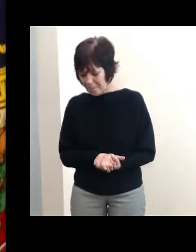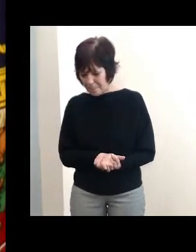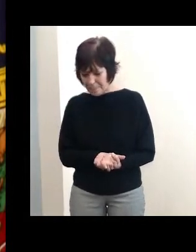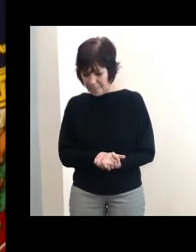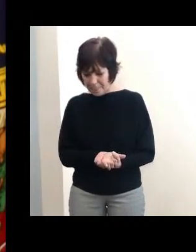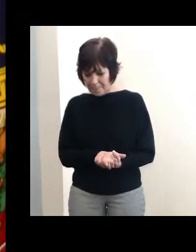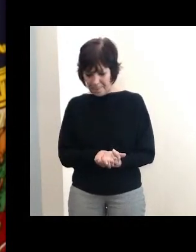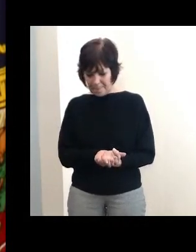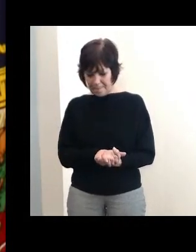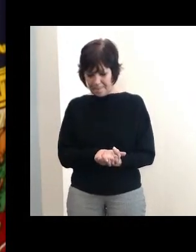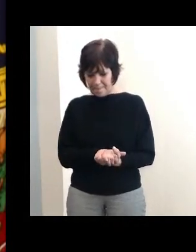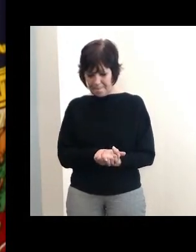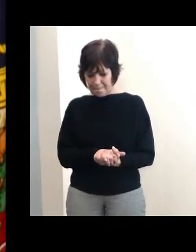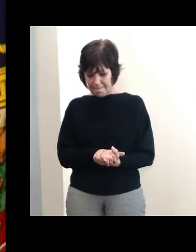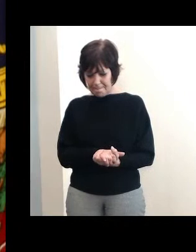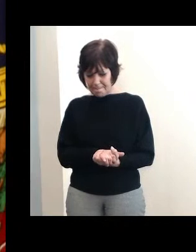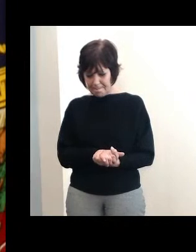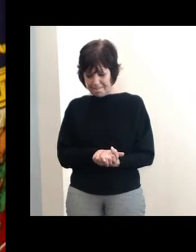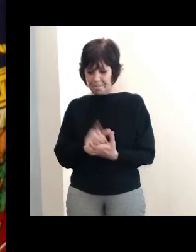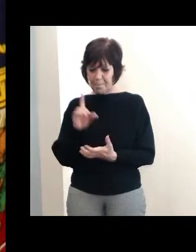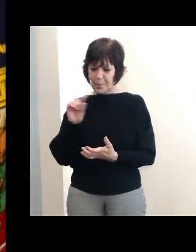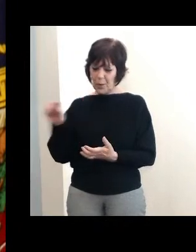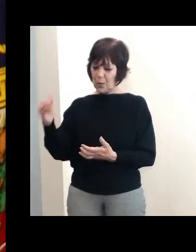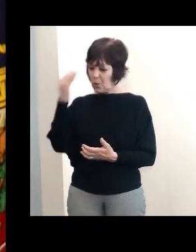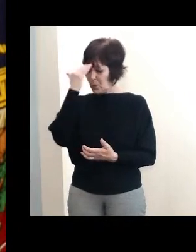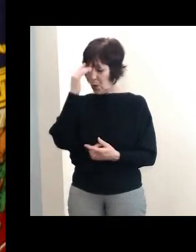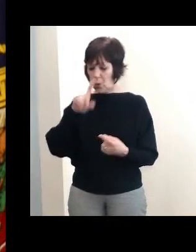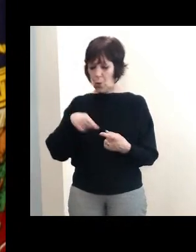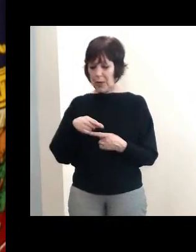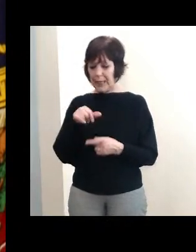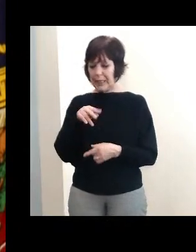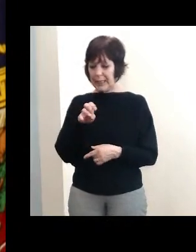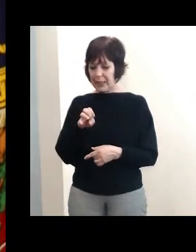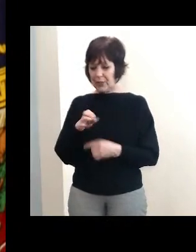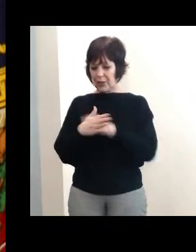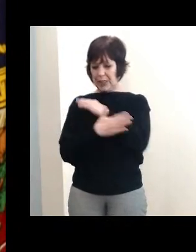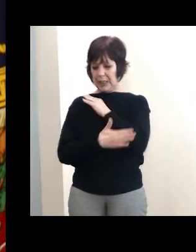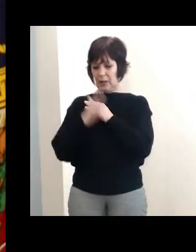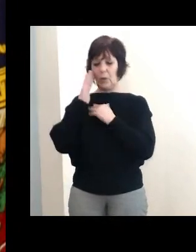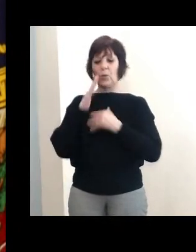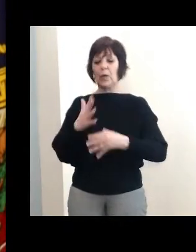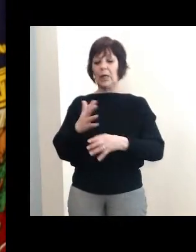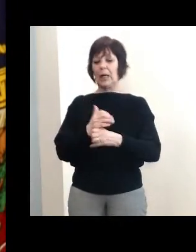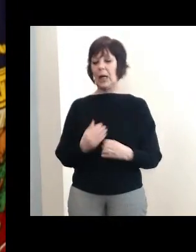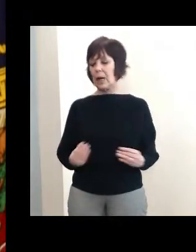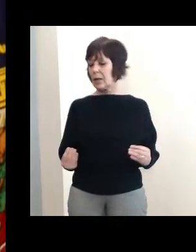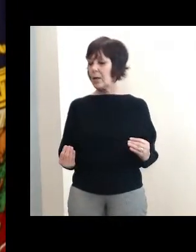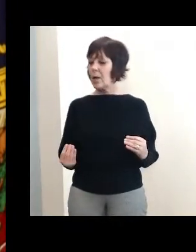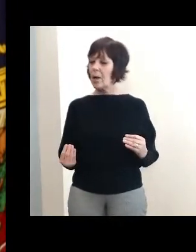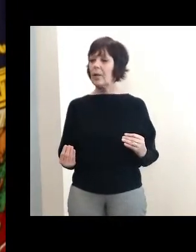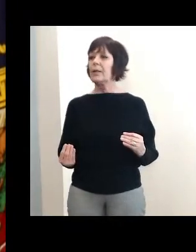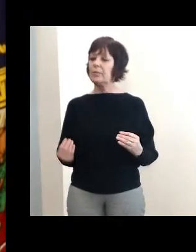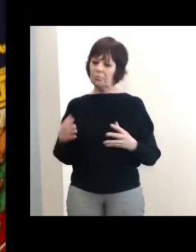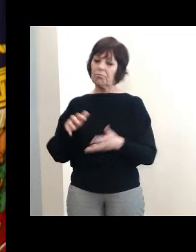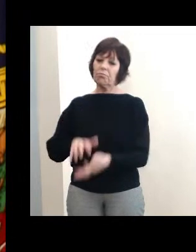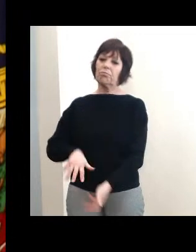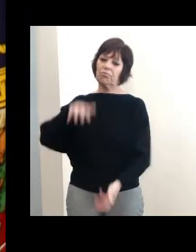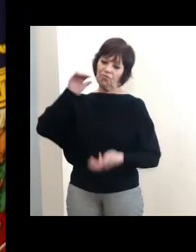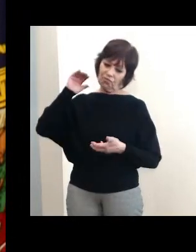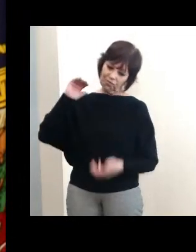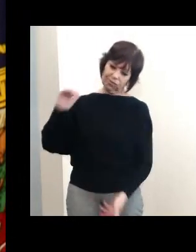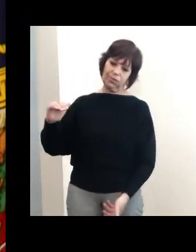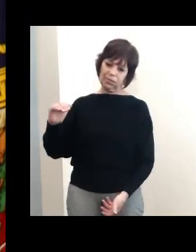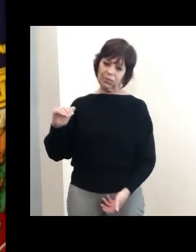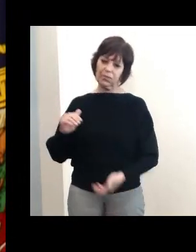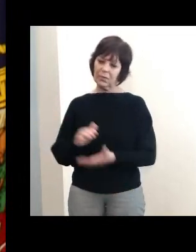Hi, thank you. Do you know when Erie County will be getting more than just an incremental increase in the vaccine